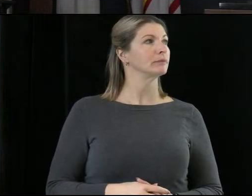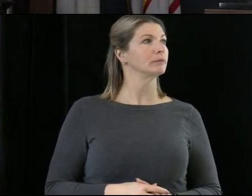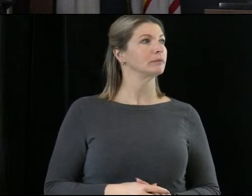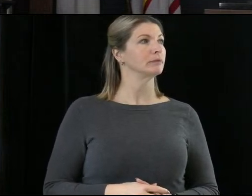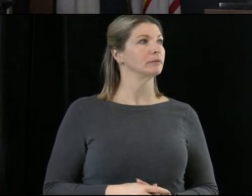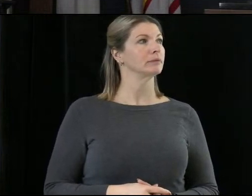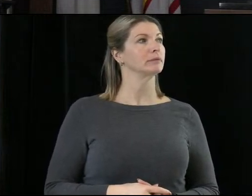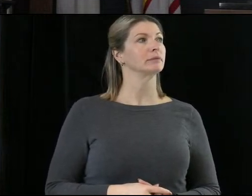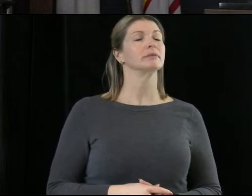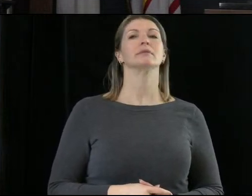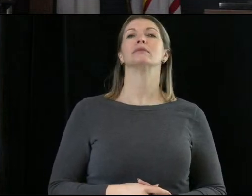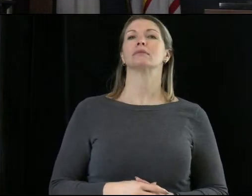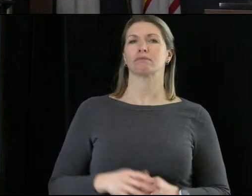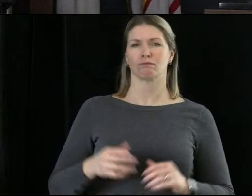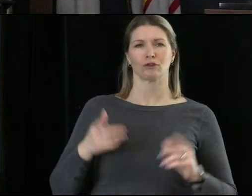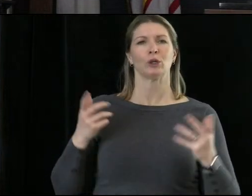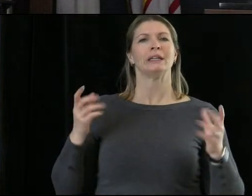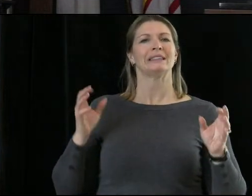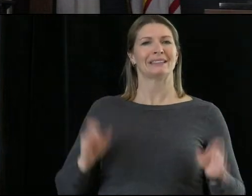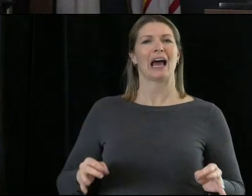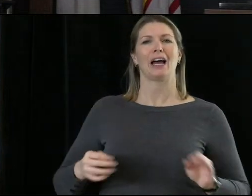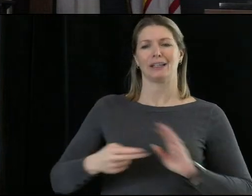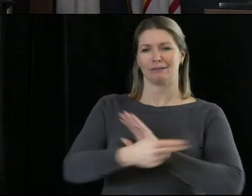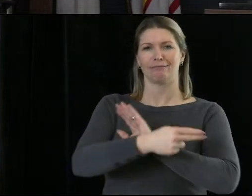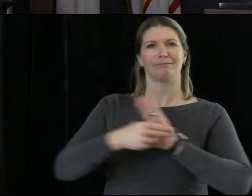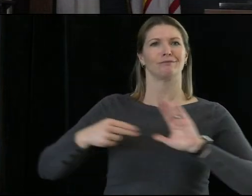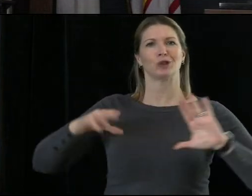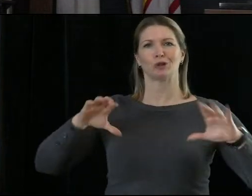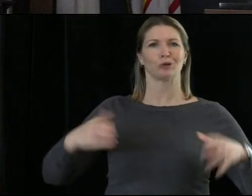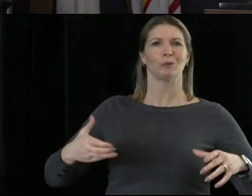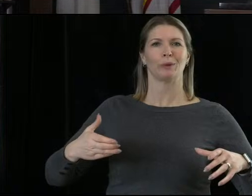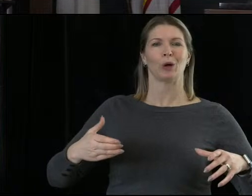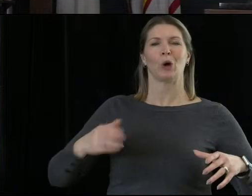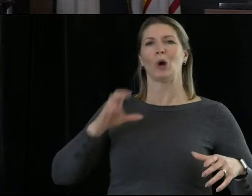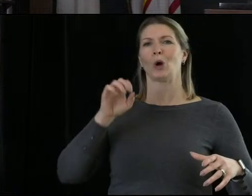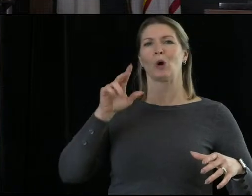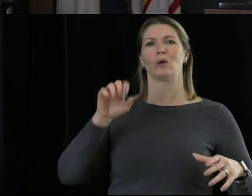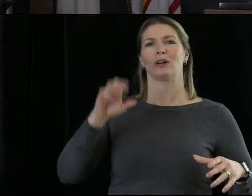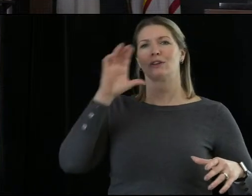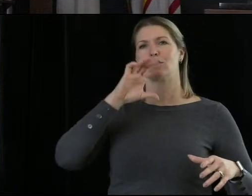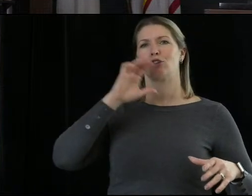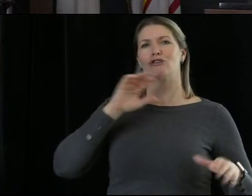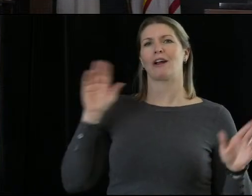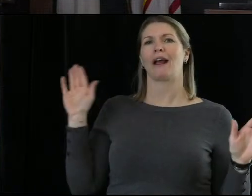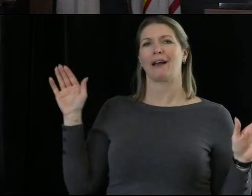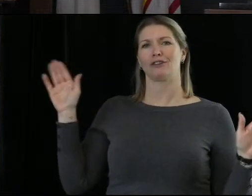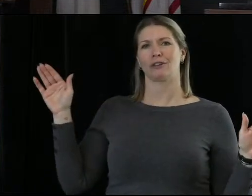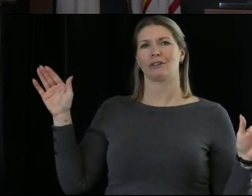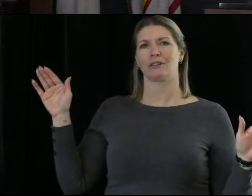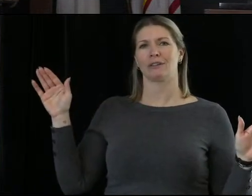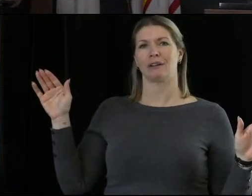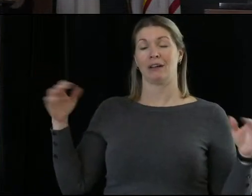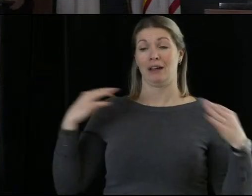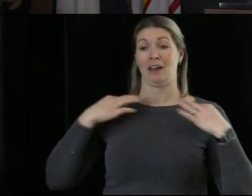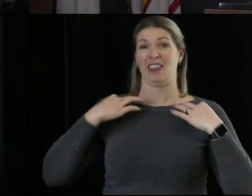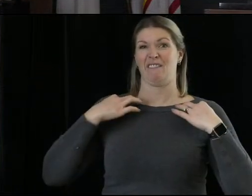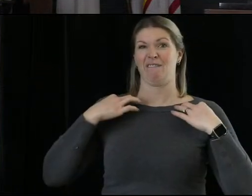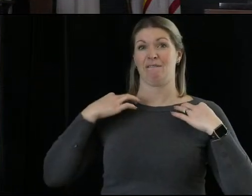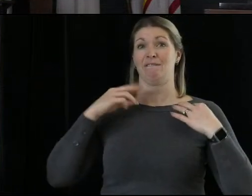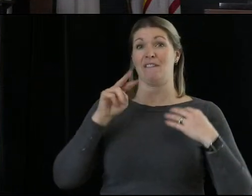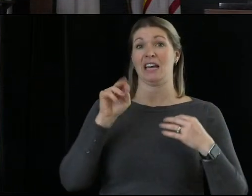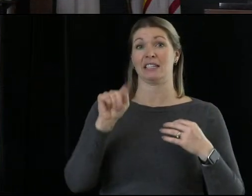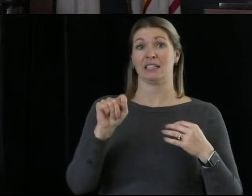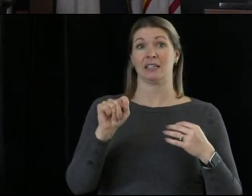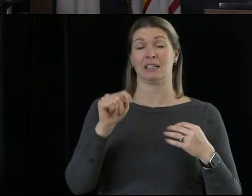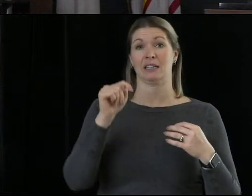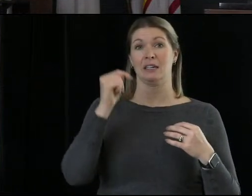Courtney's Search Angels is what the group started to name themselves. This vest was created